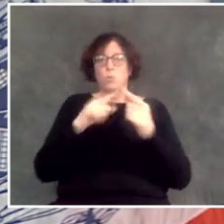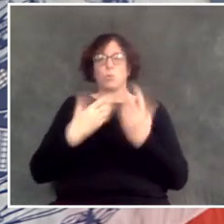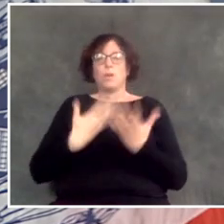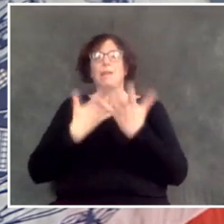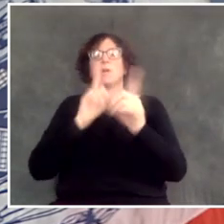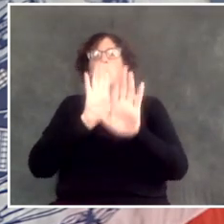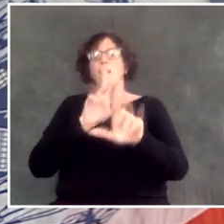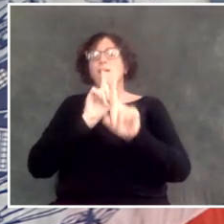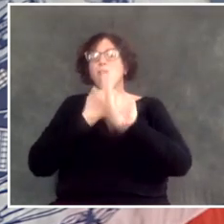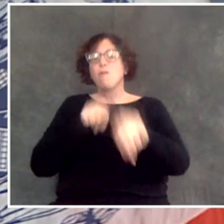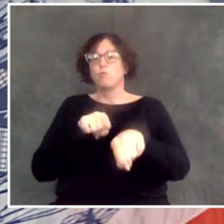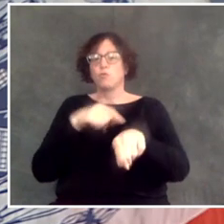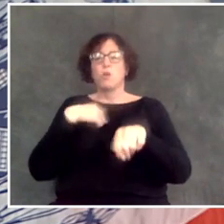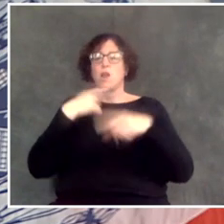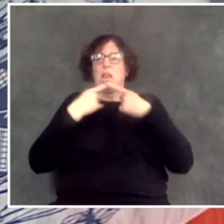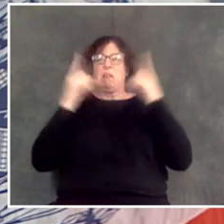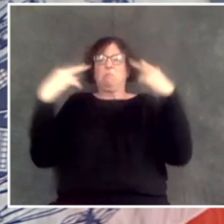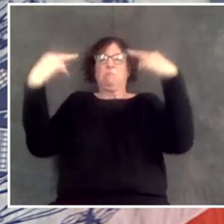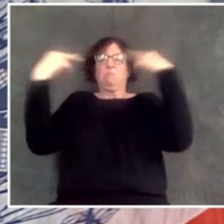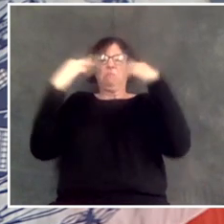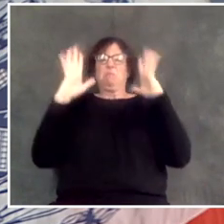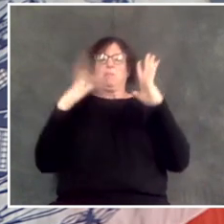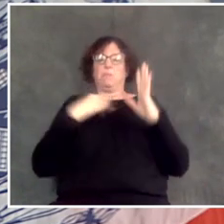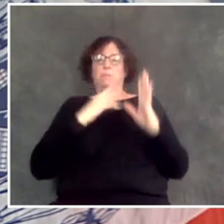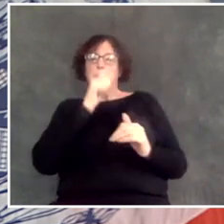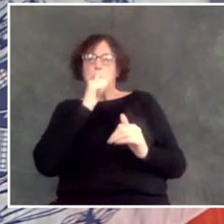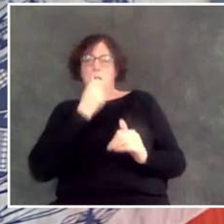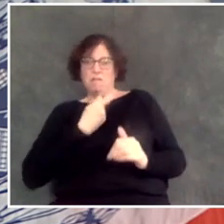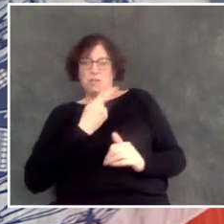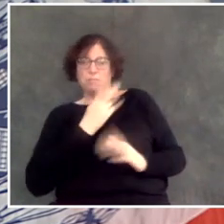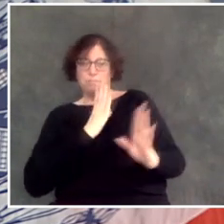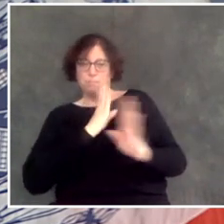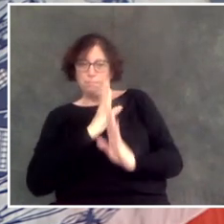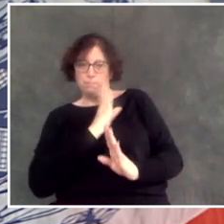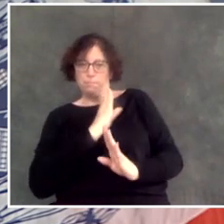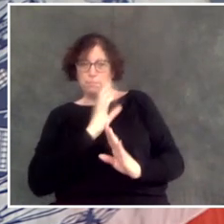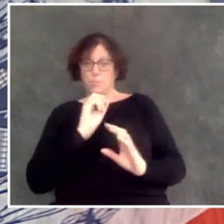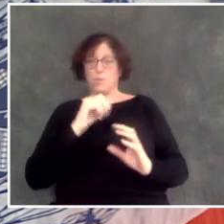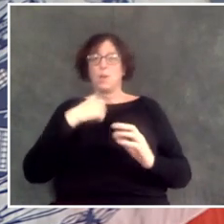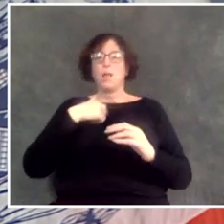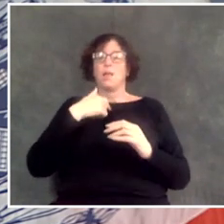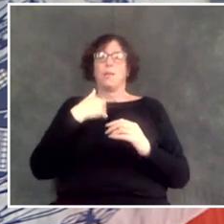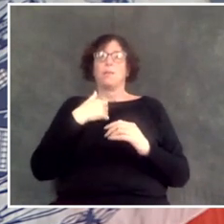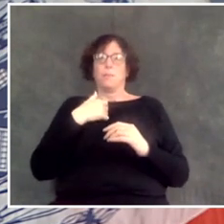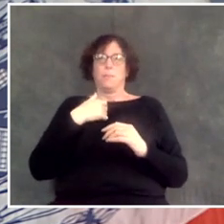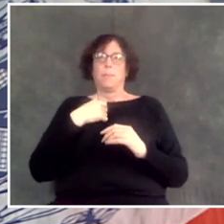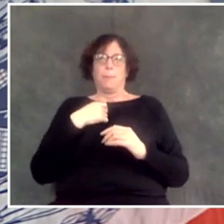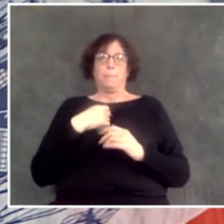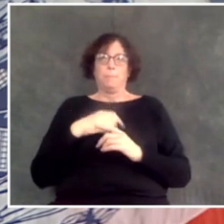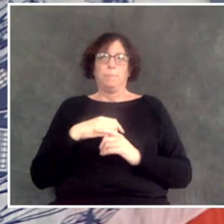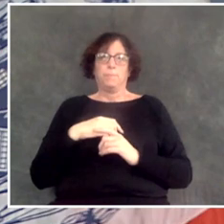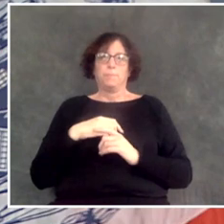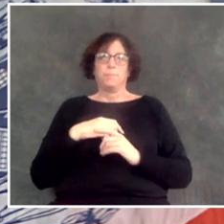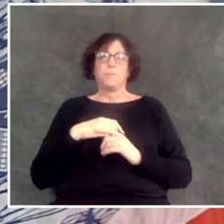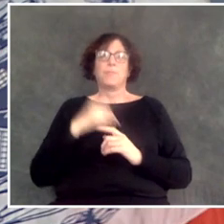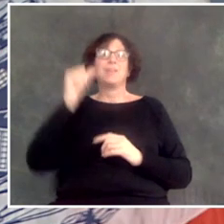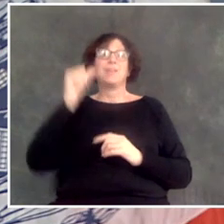all the facts in front of you. I spent time yesterday out in Queens with a group of paramedics and